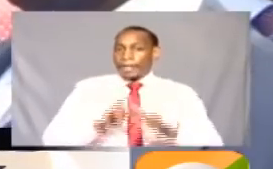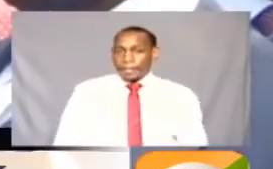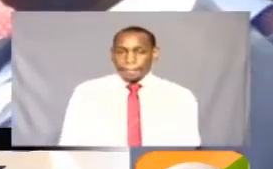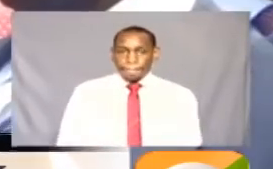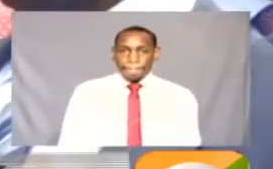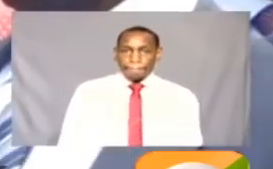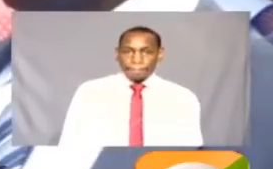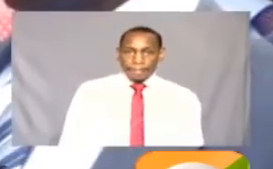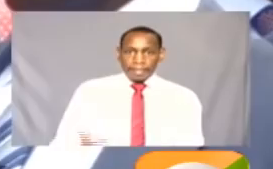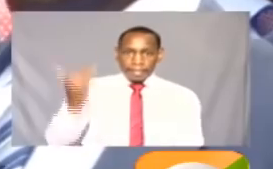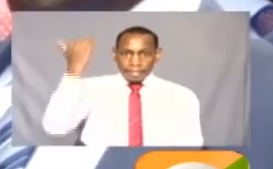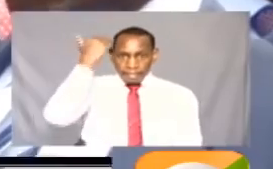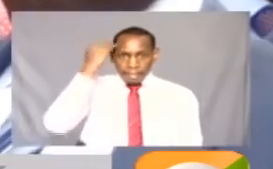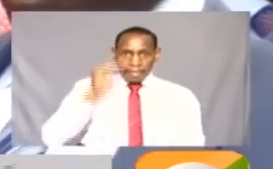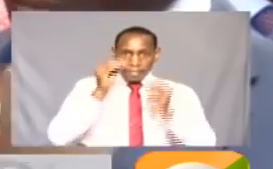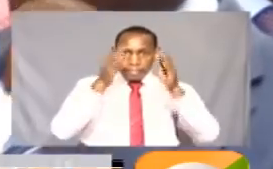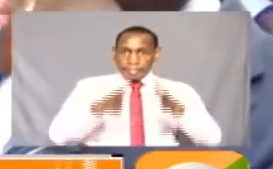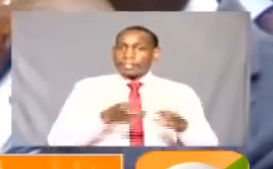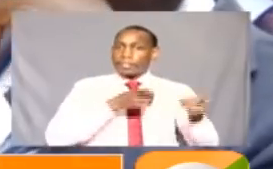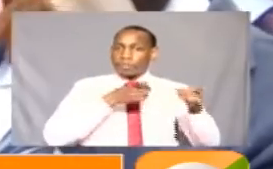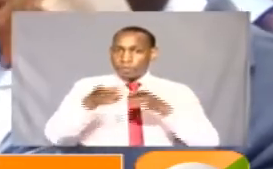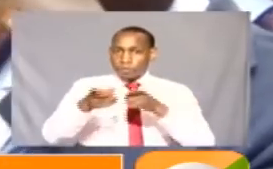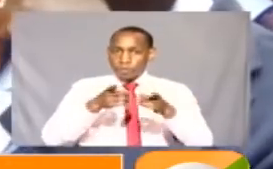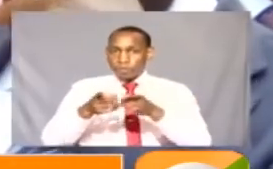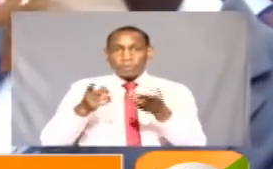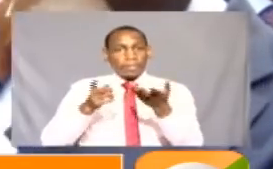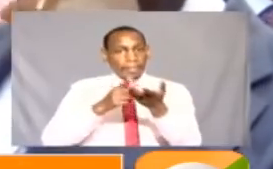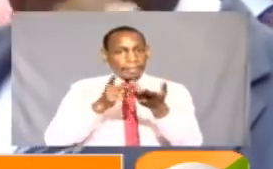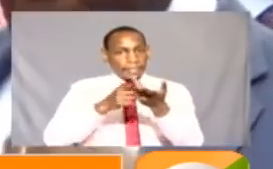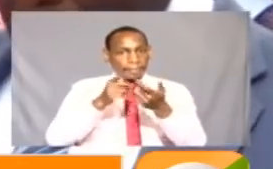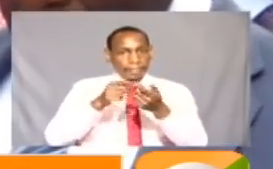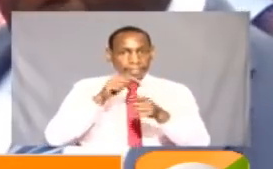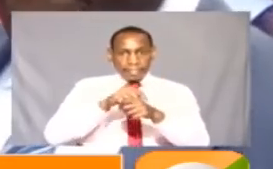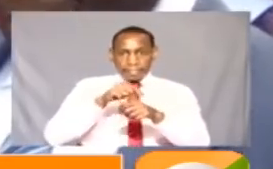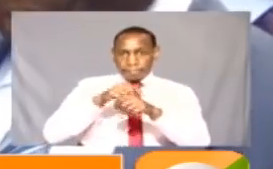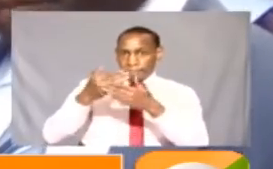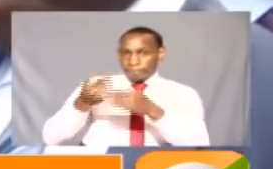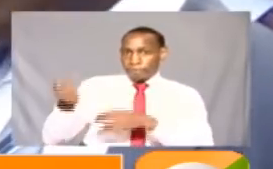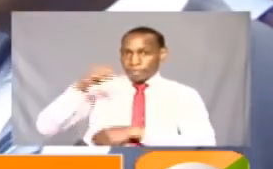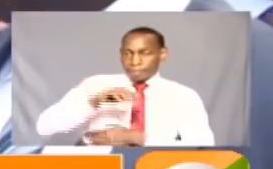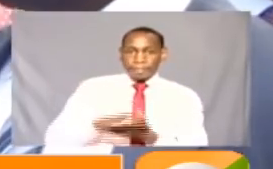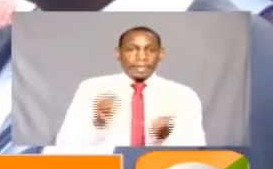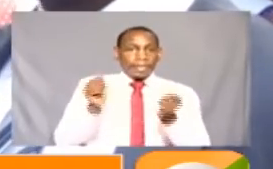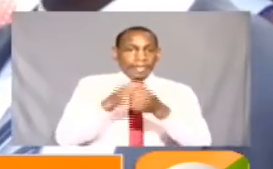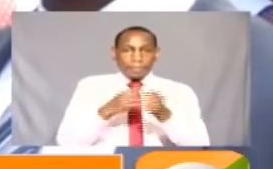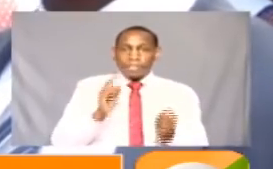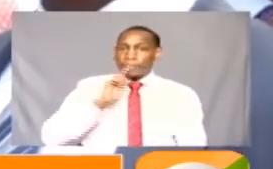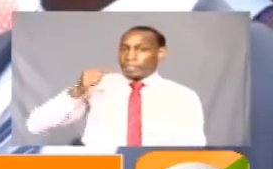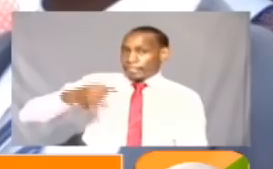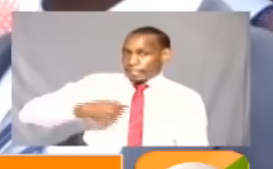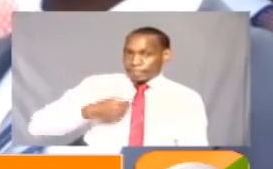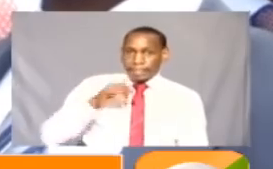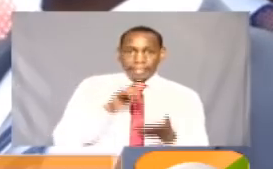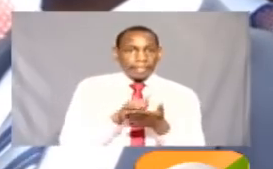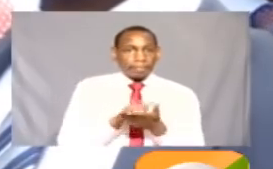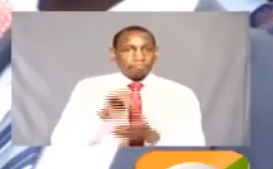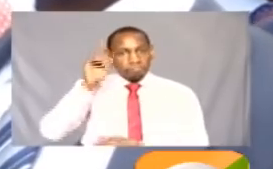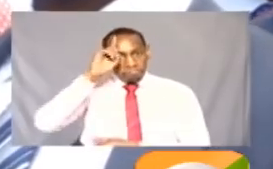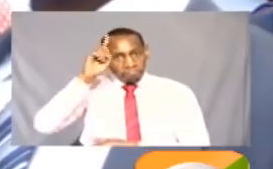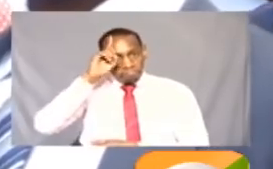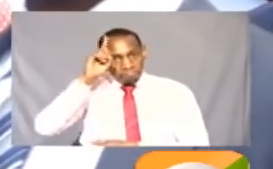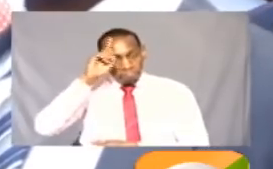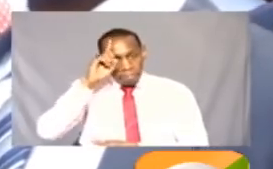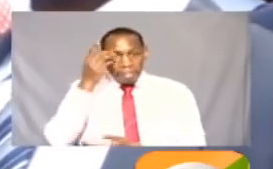teacher here was very much in control of the numbers when I was here. So nobody's going to tell me that, oh,